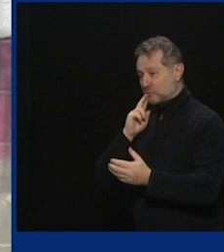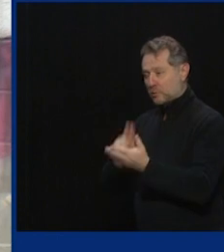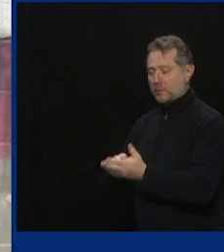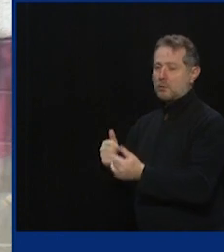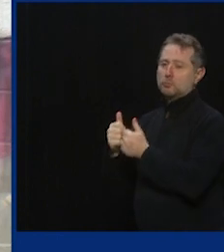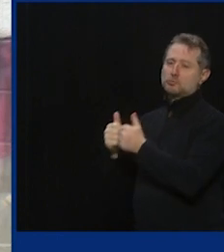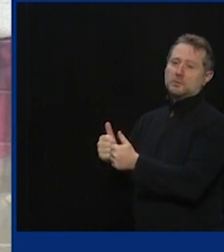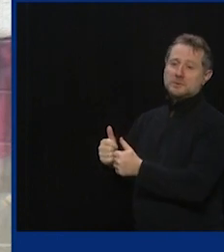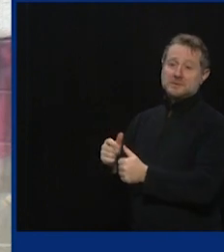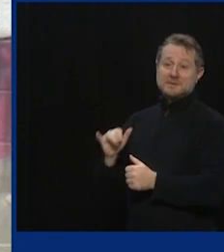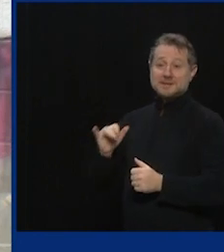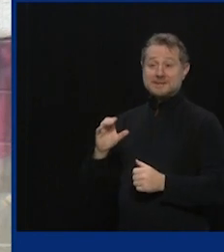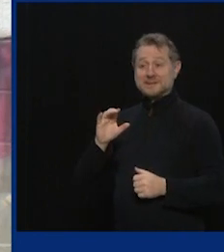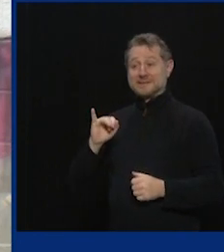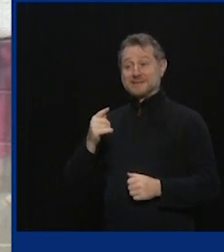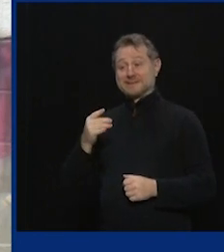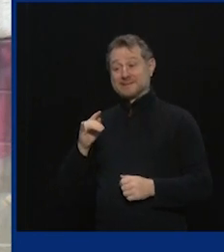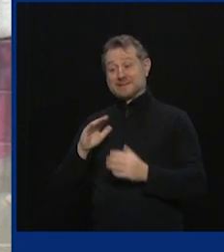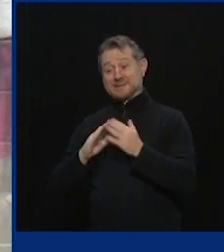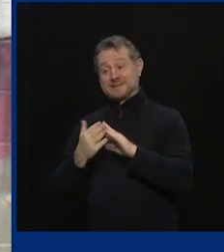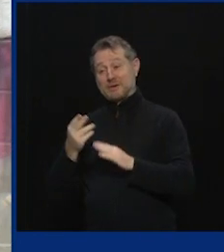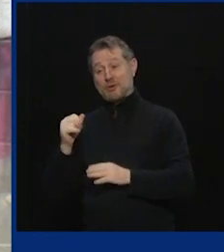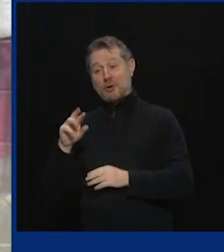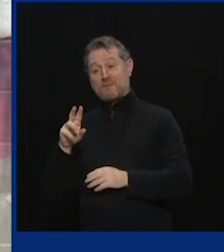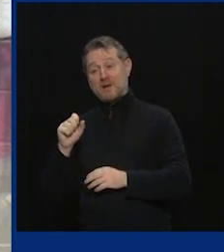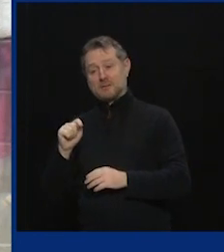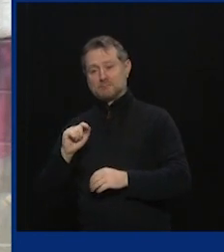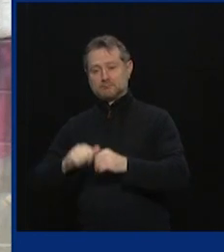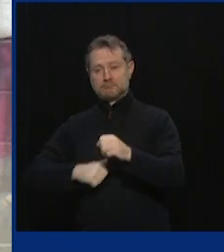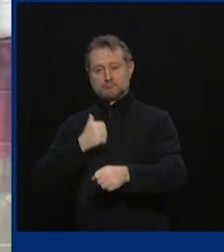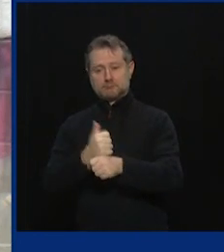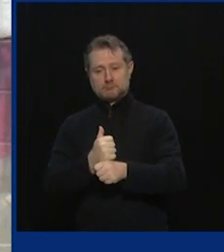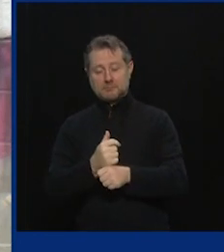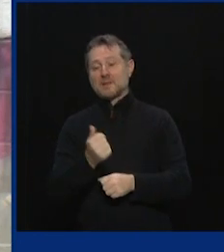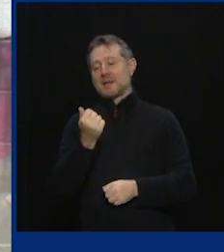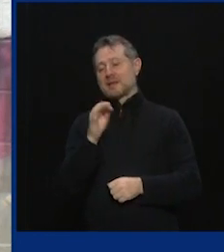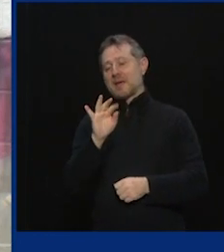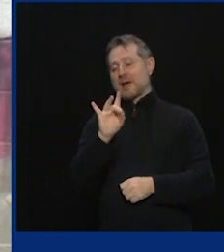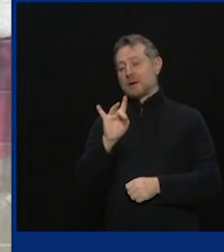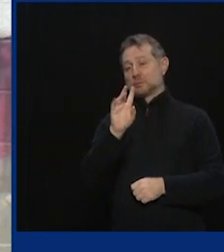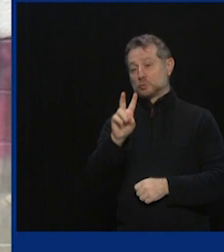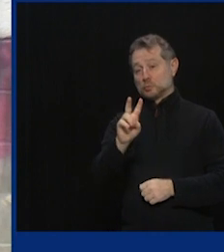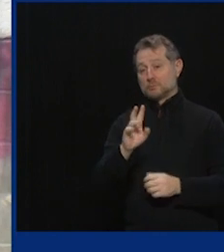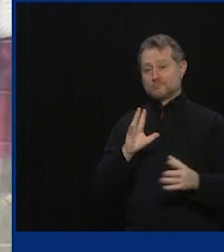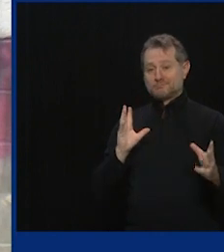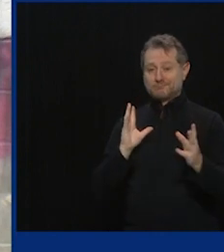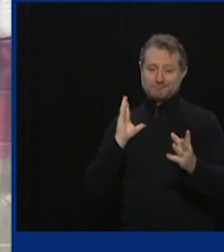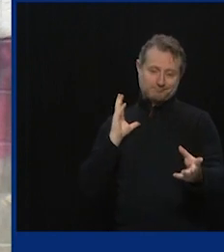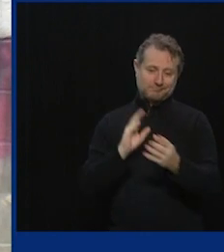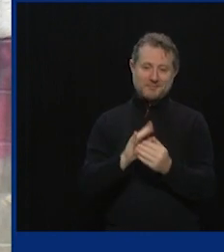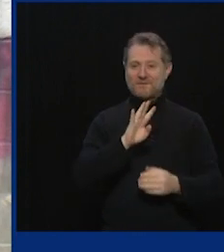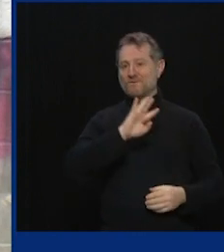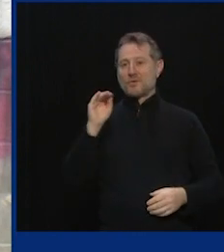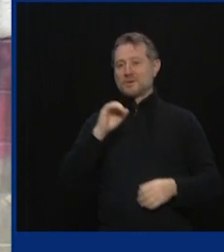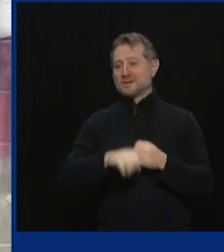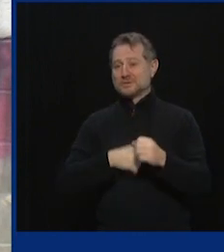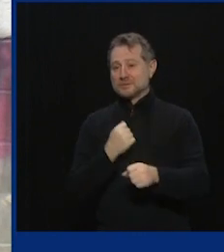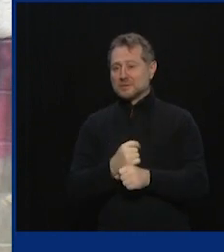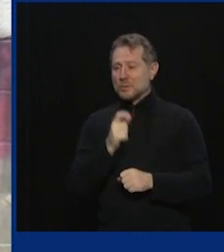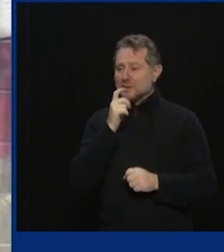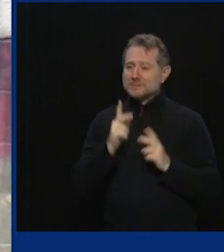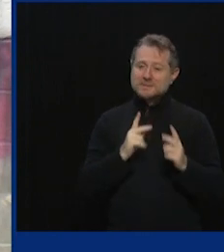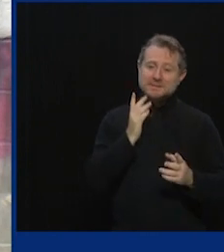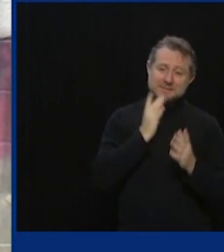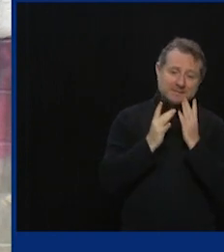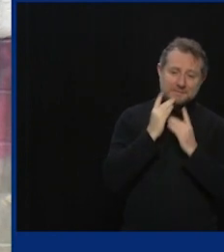since 1982. So over the past 40 years, we have been serving New Yorkers facing food insecurity.